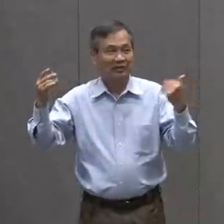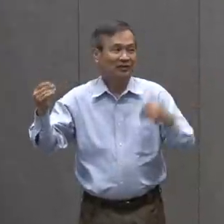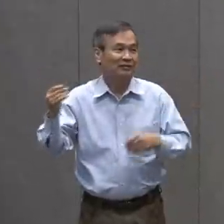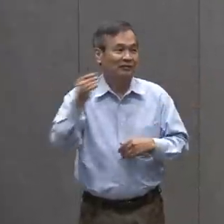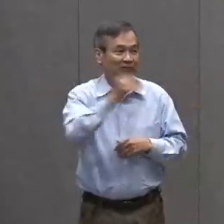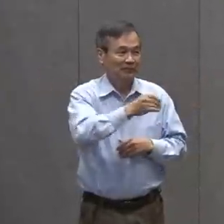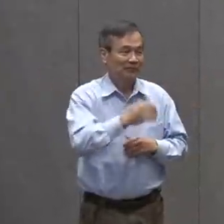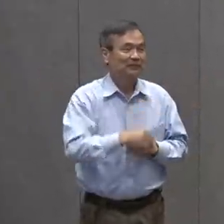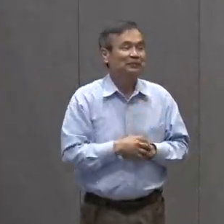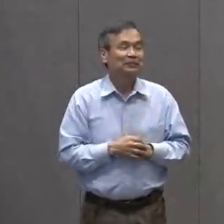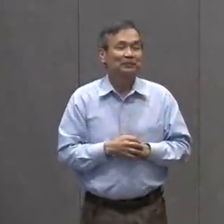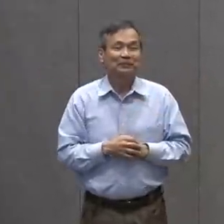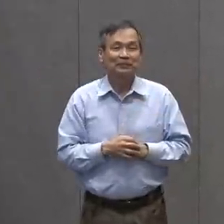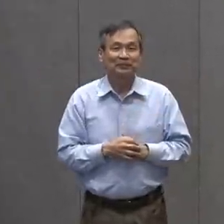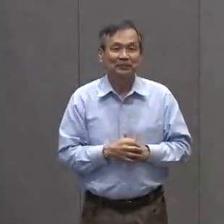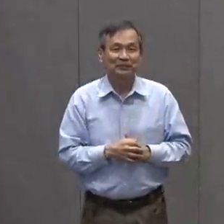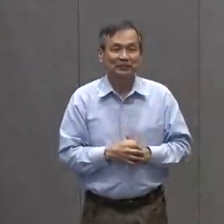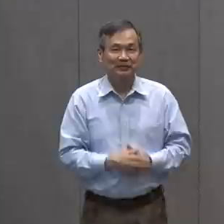you, ma'am.